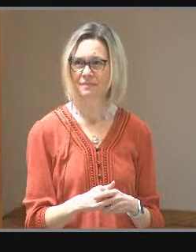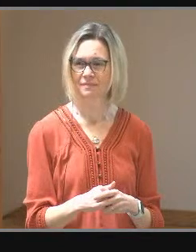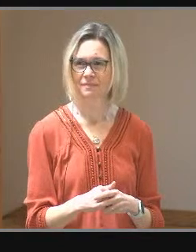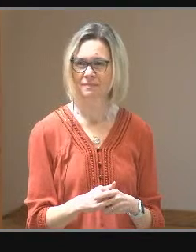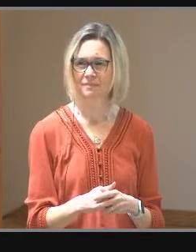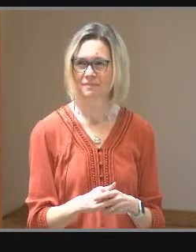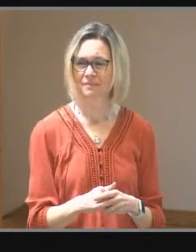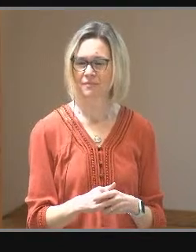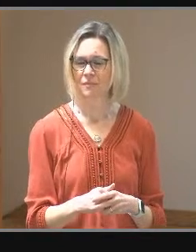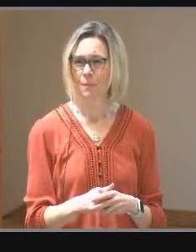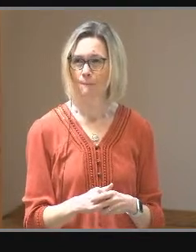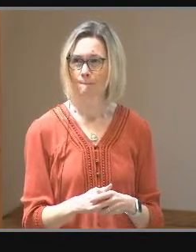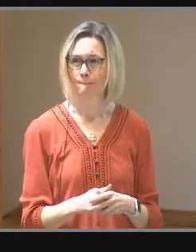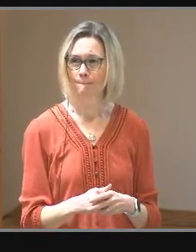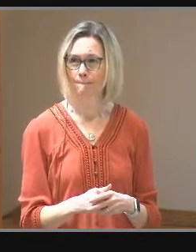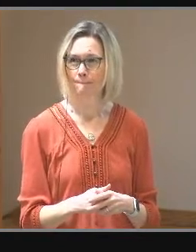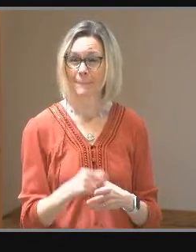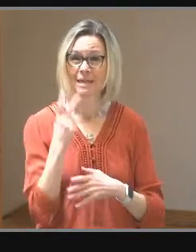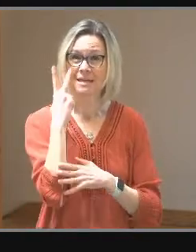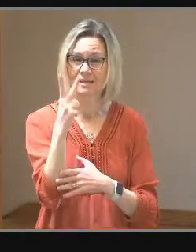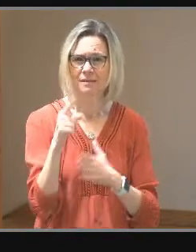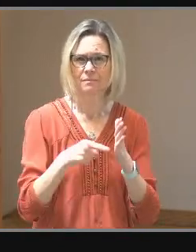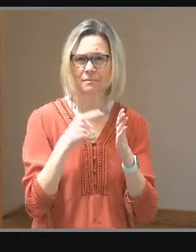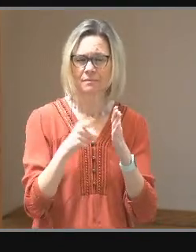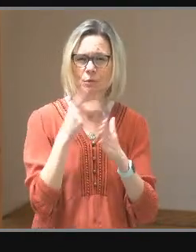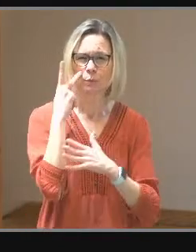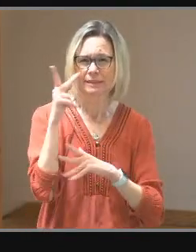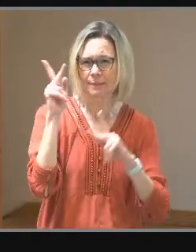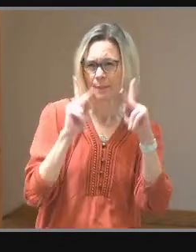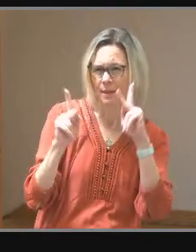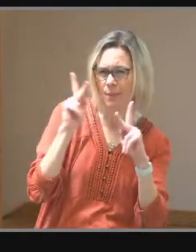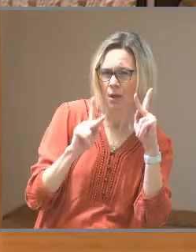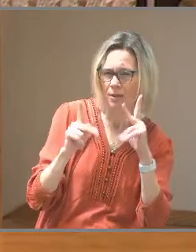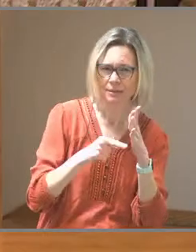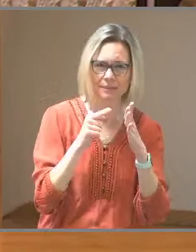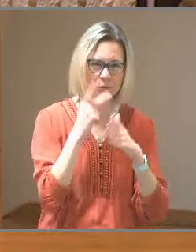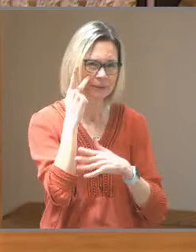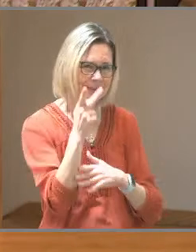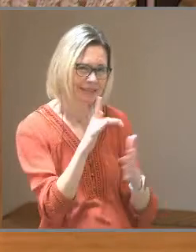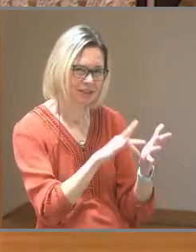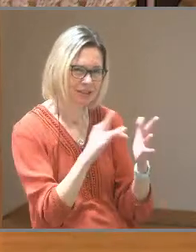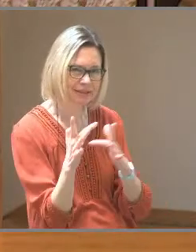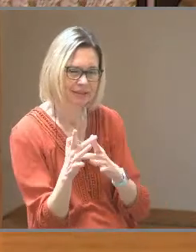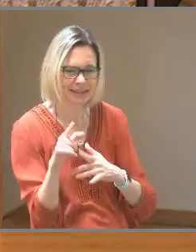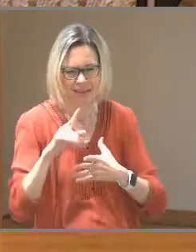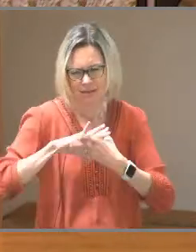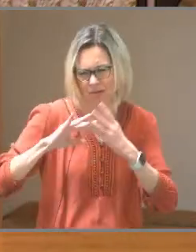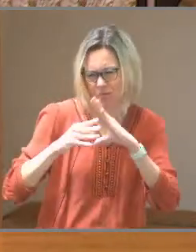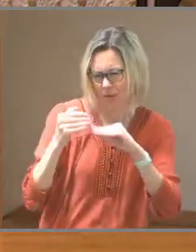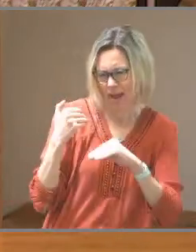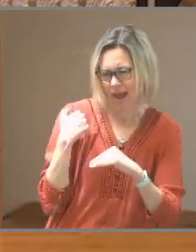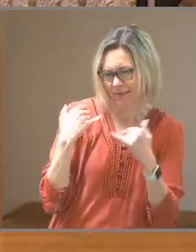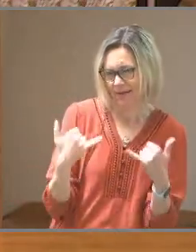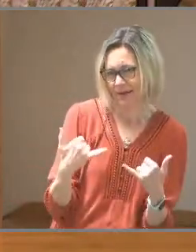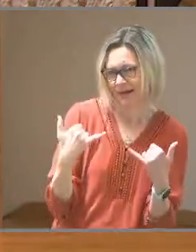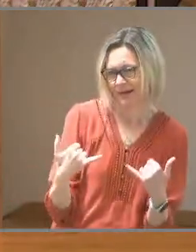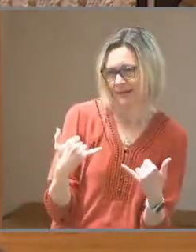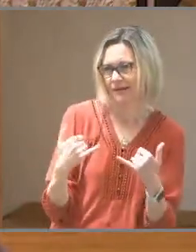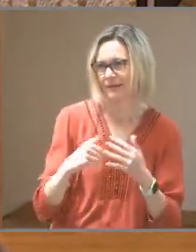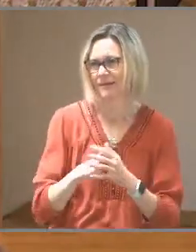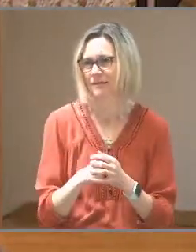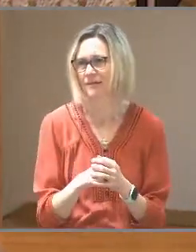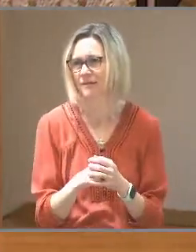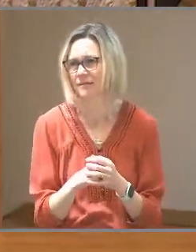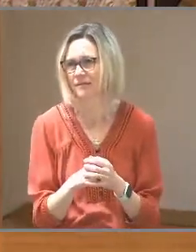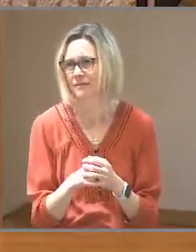And so we will see how sometimes we see people and how we see Jesus, right? This is the story that we have today. Let me see,